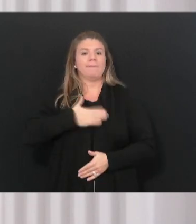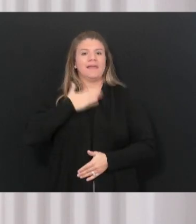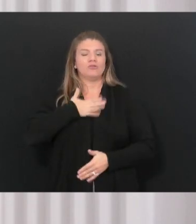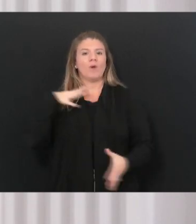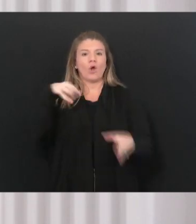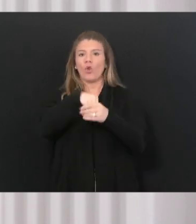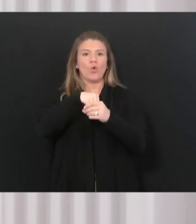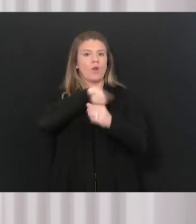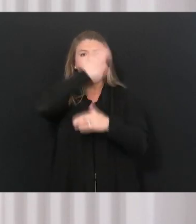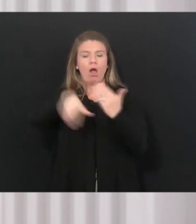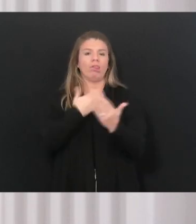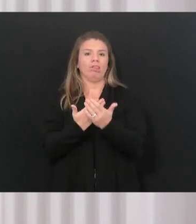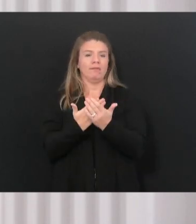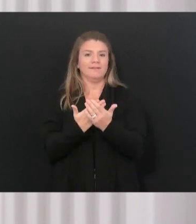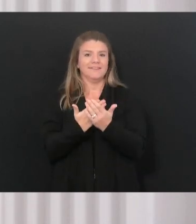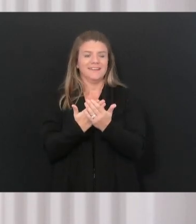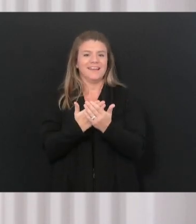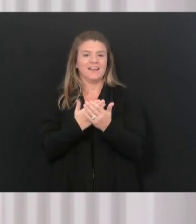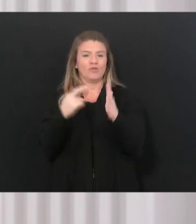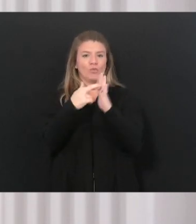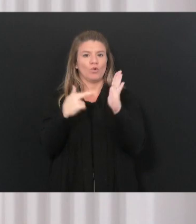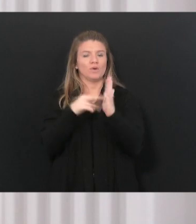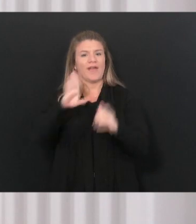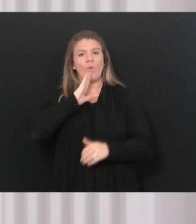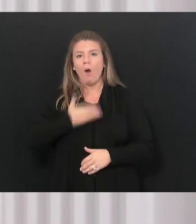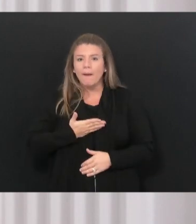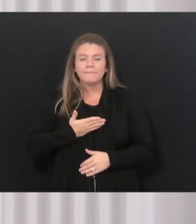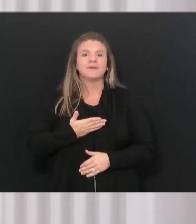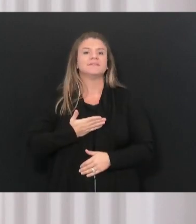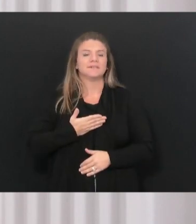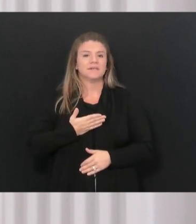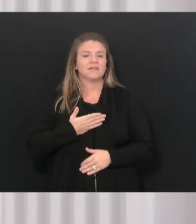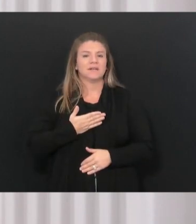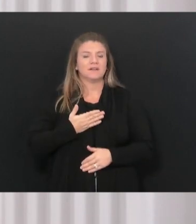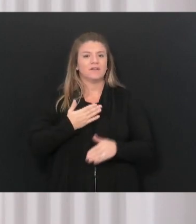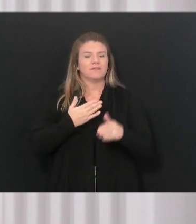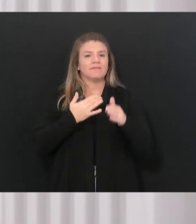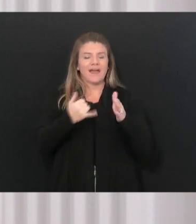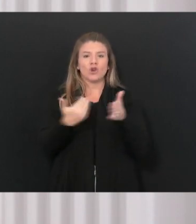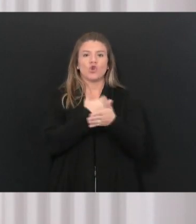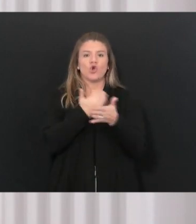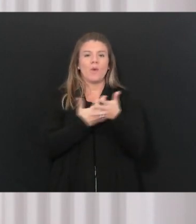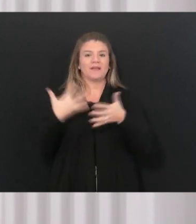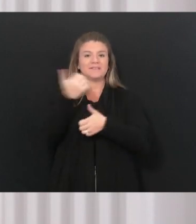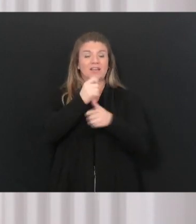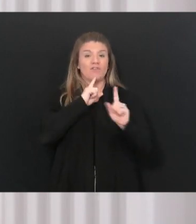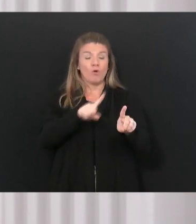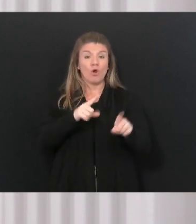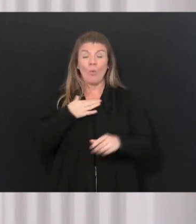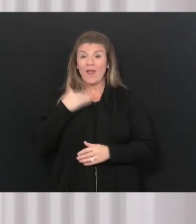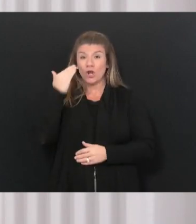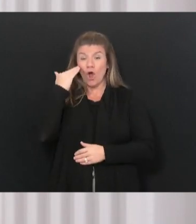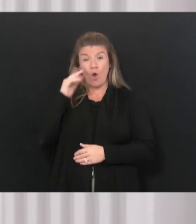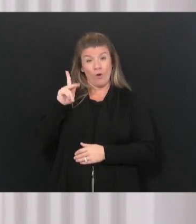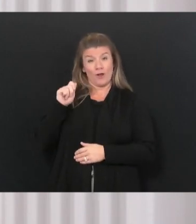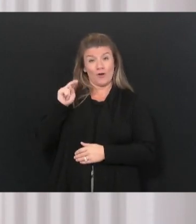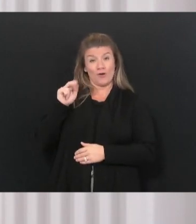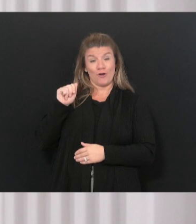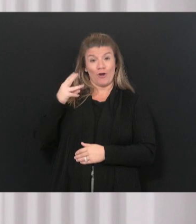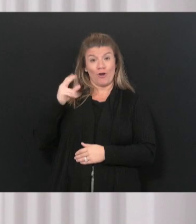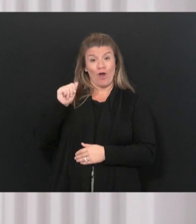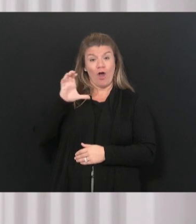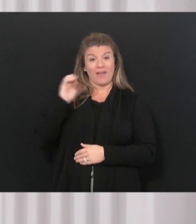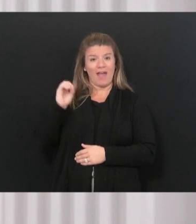and Monongalia County, that they welcomed the guidance that the governor gave. We understand Kanawha County had a press release out